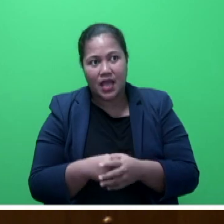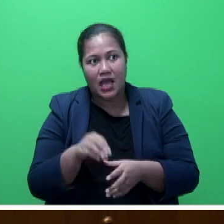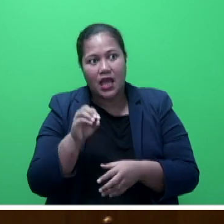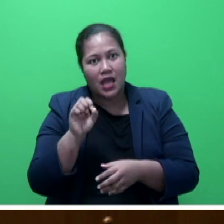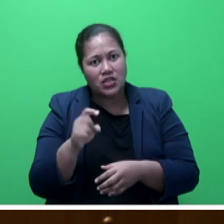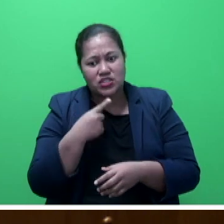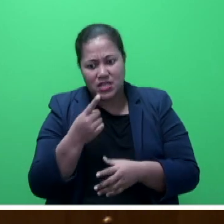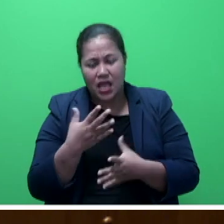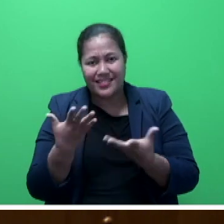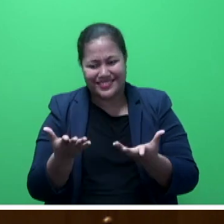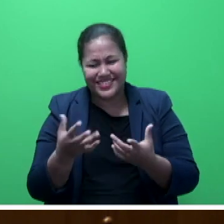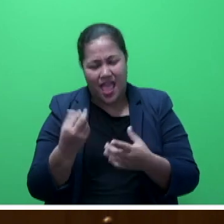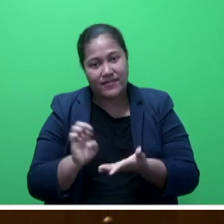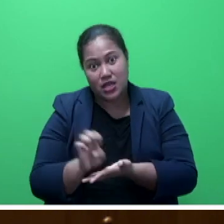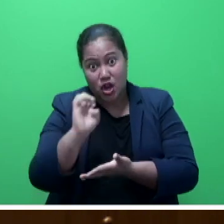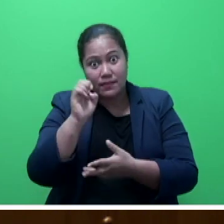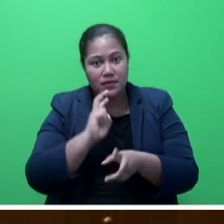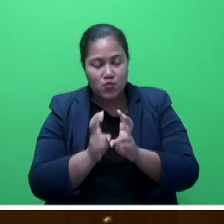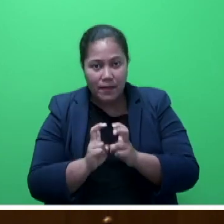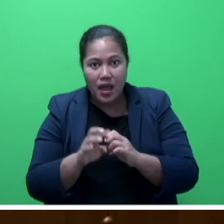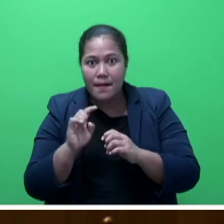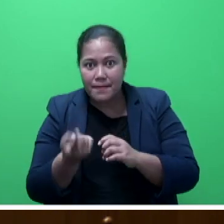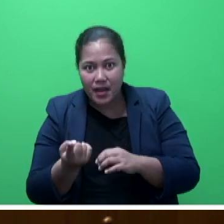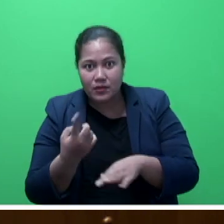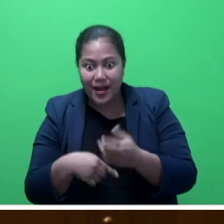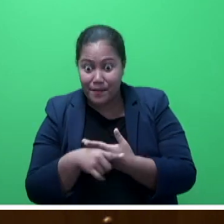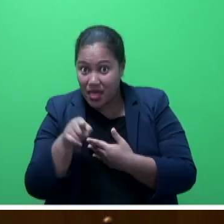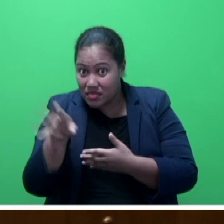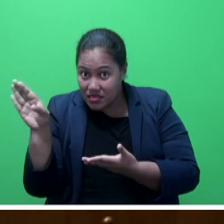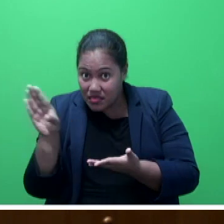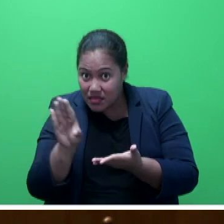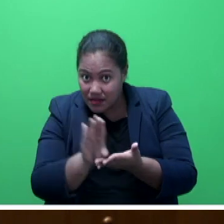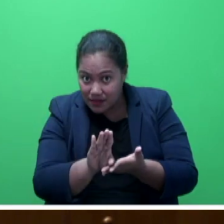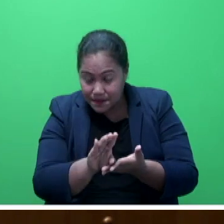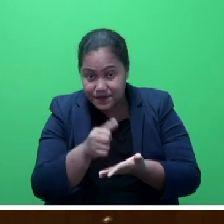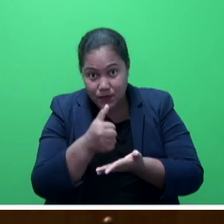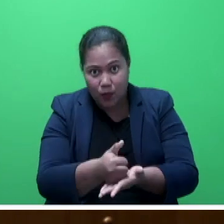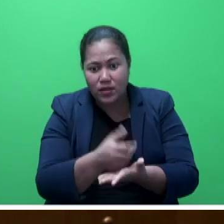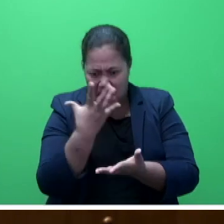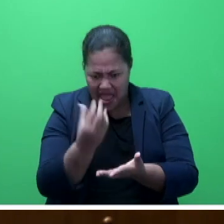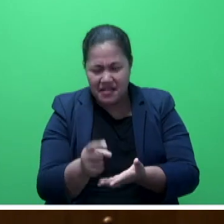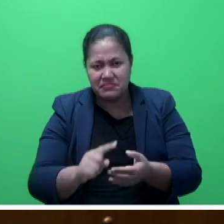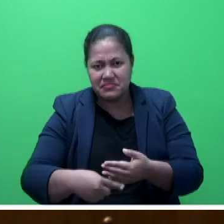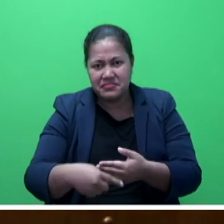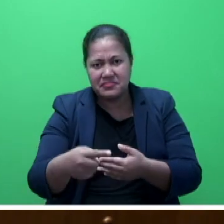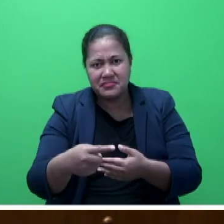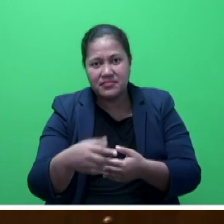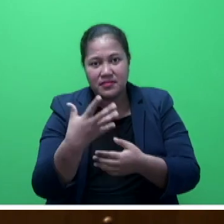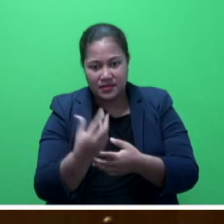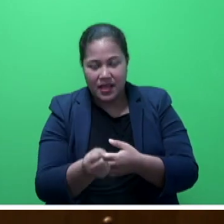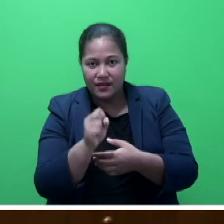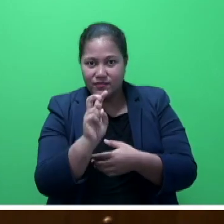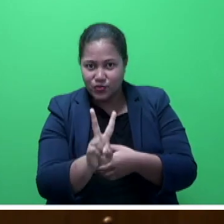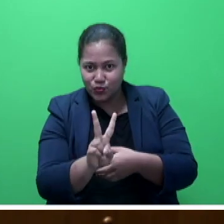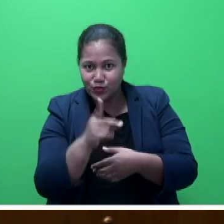this economic slowdown, but thanks to those funds, she can keep her store running, she can keep 2 Fijians she has employed